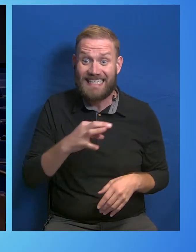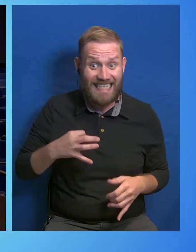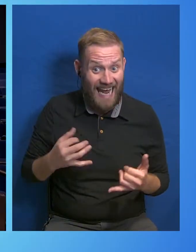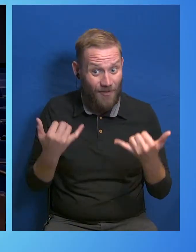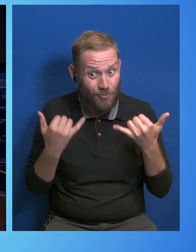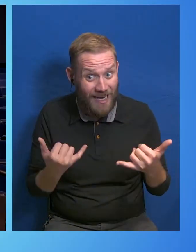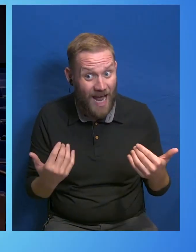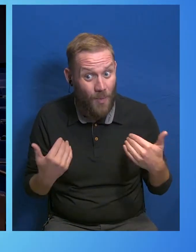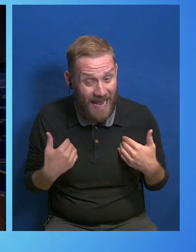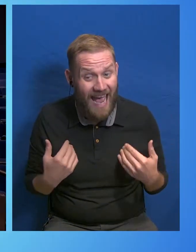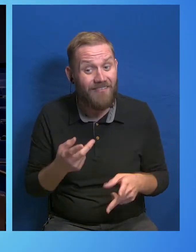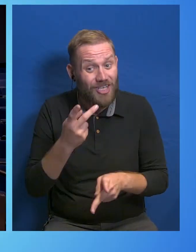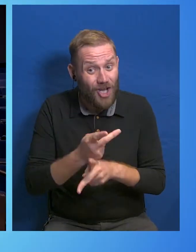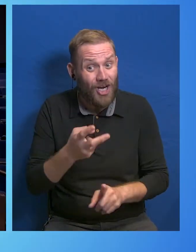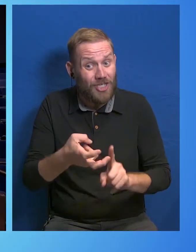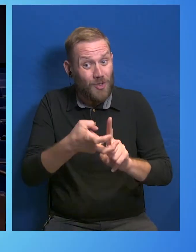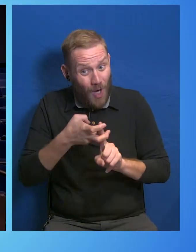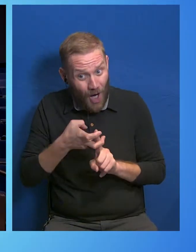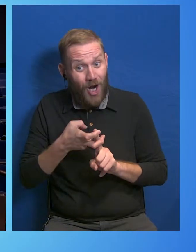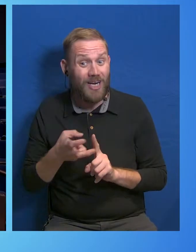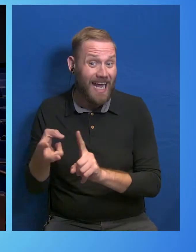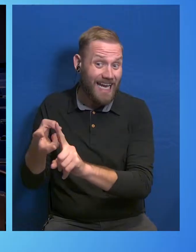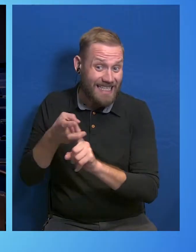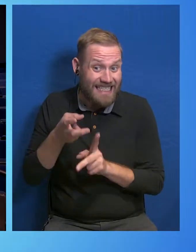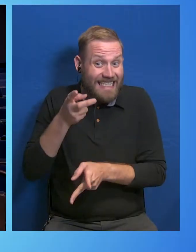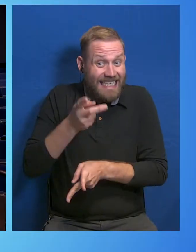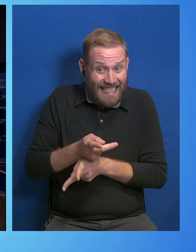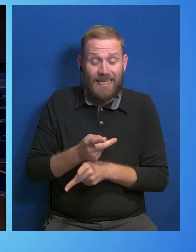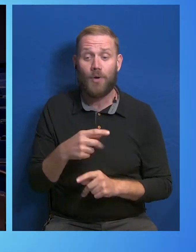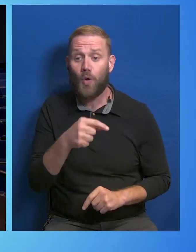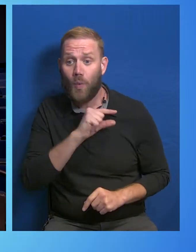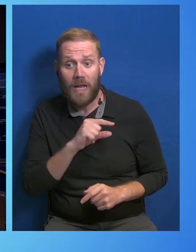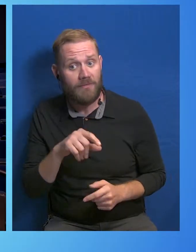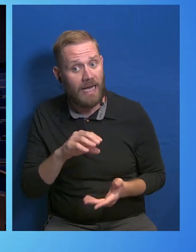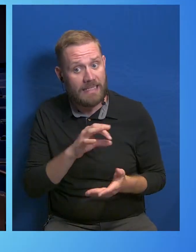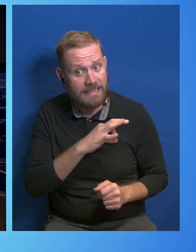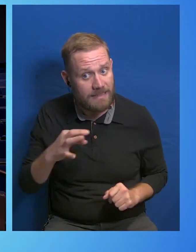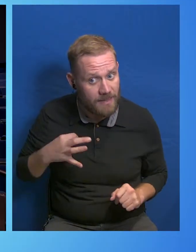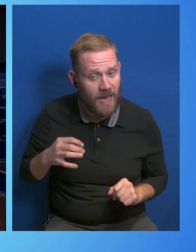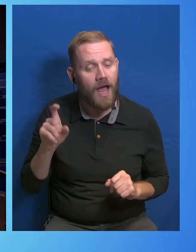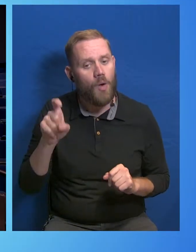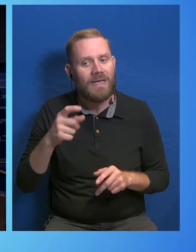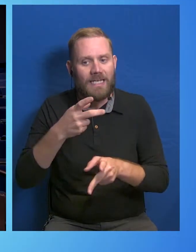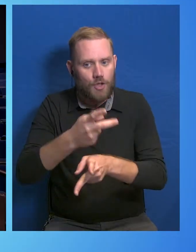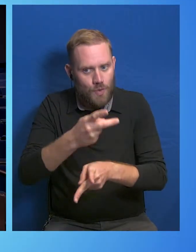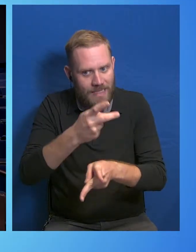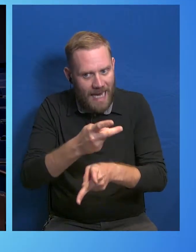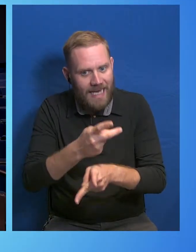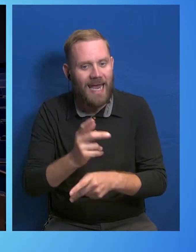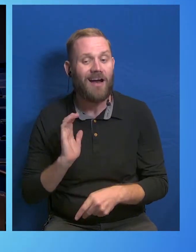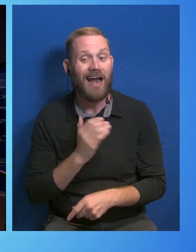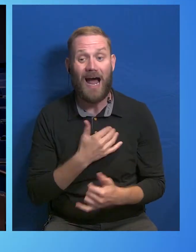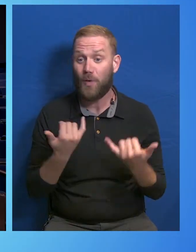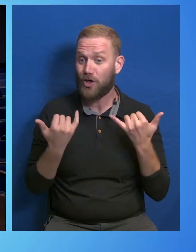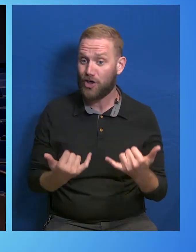see, to retain or recruit qualified staff. So we really need to take care of our